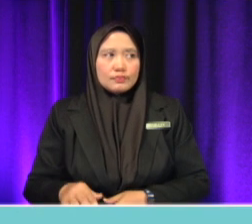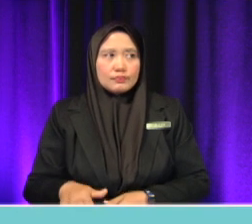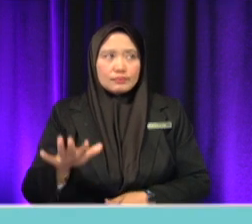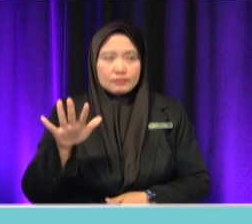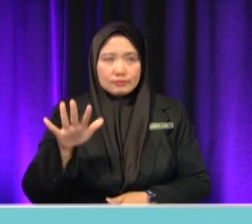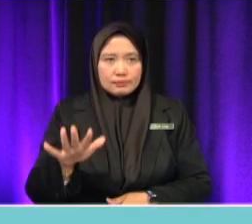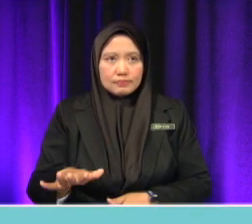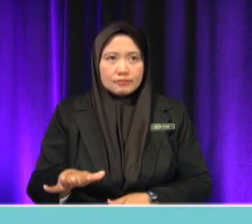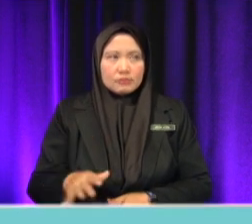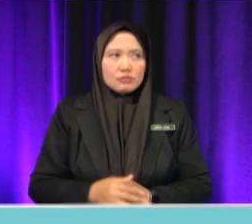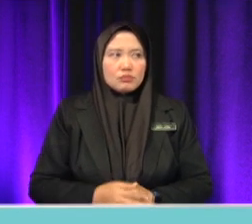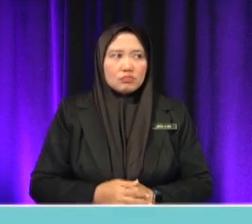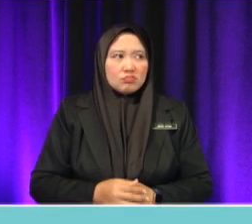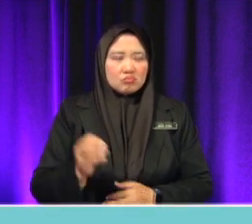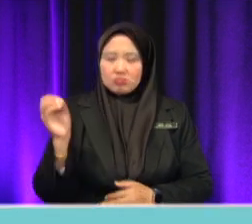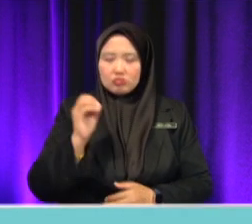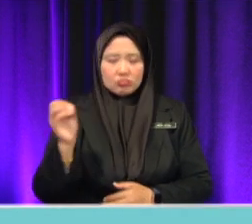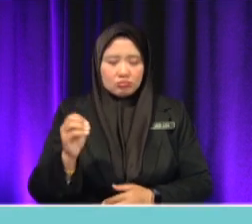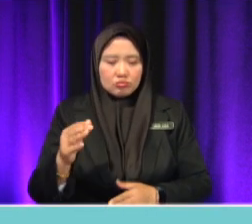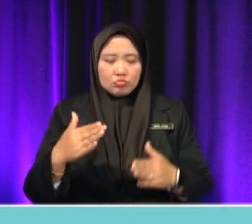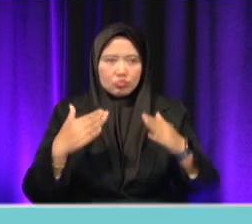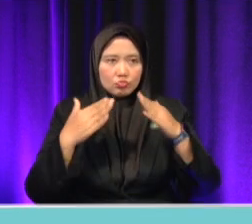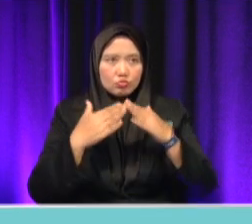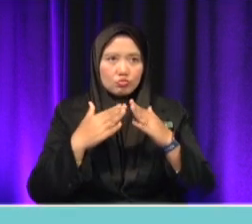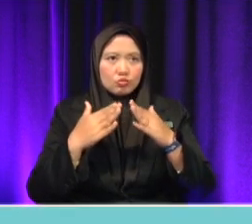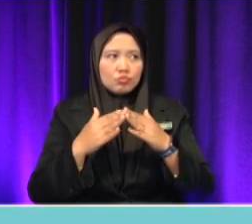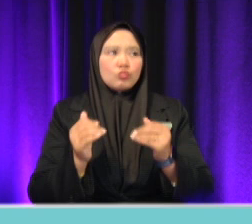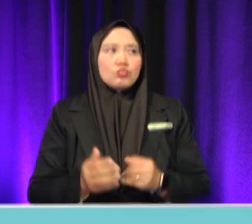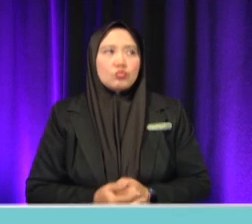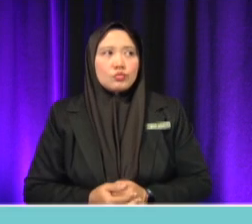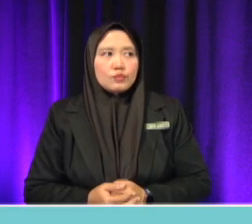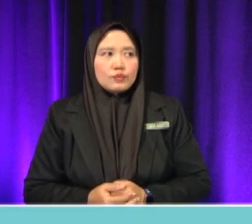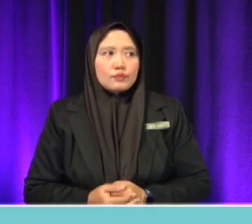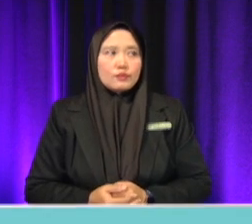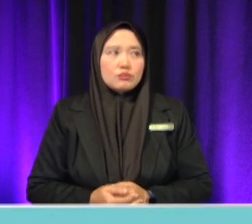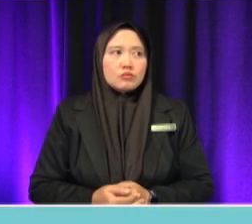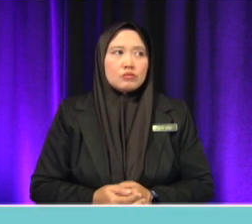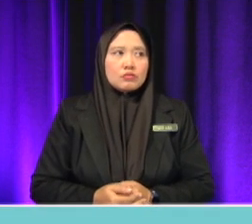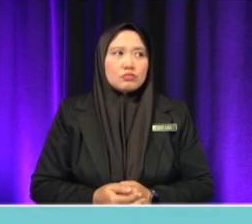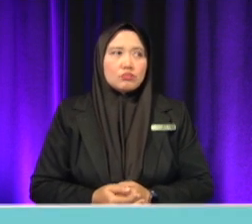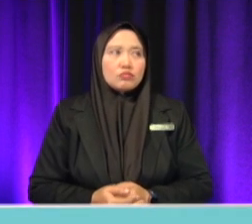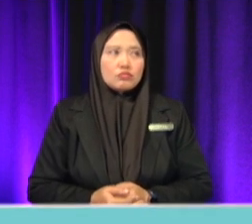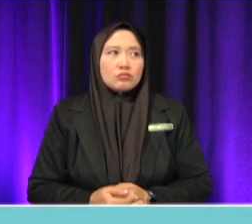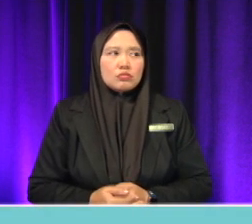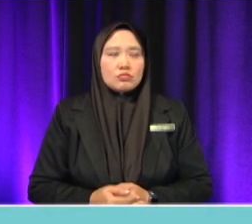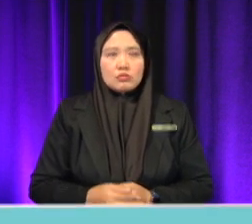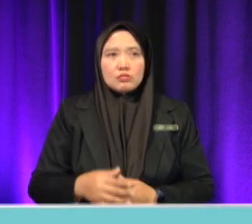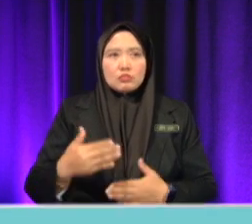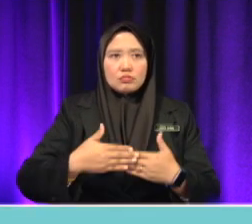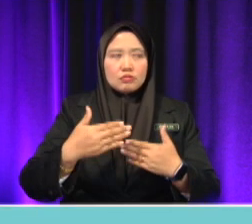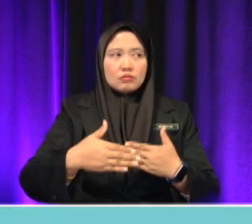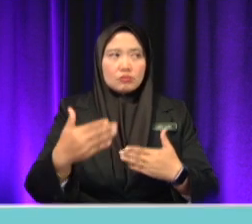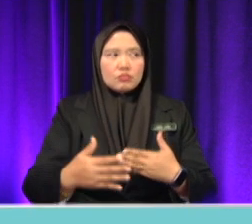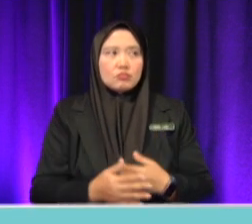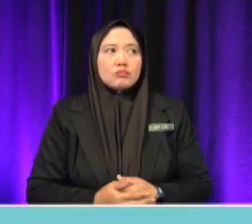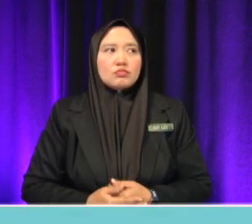that homelessness existed. She never forgot the image of that man, and so, a few years later, Hannah founded